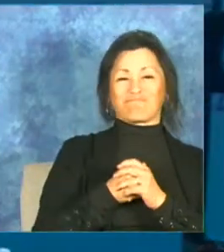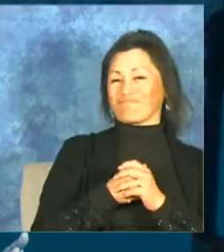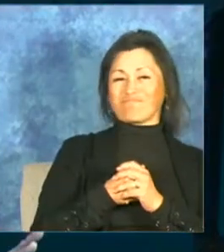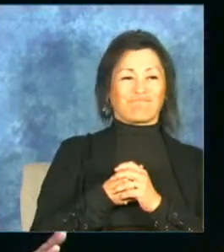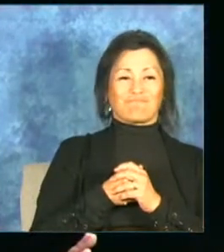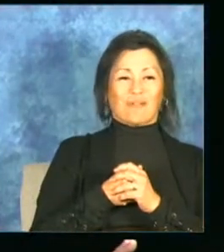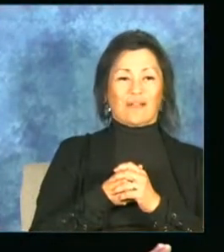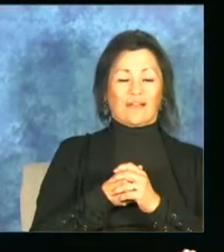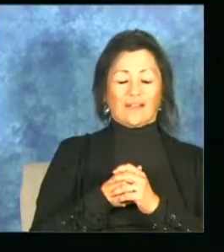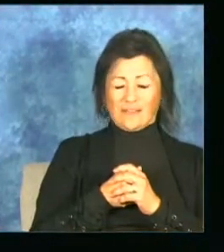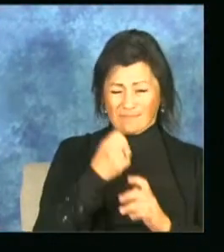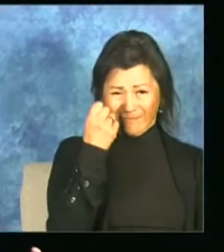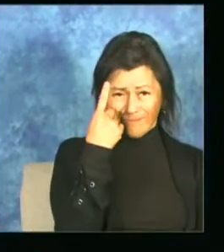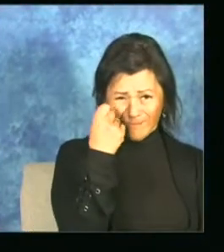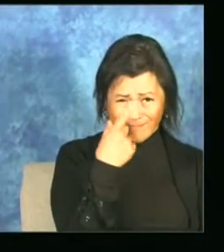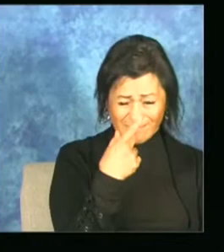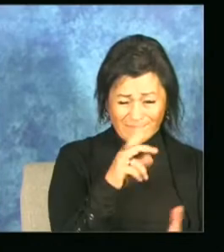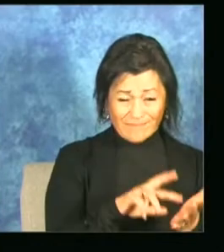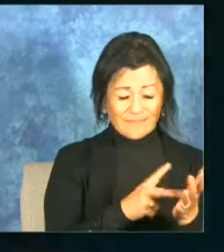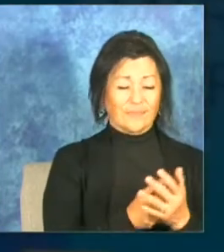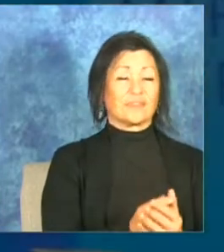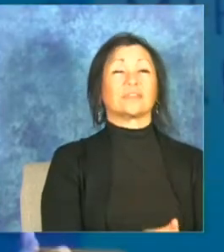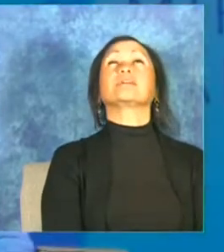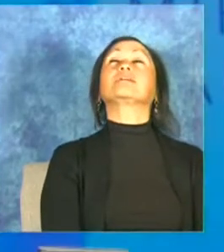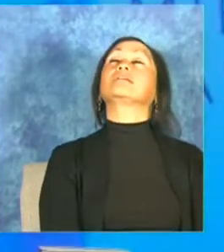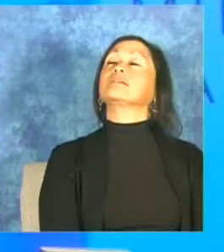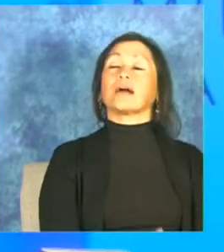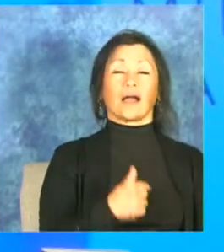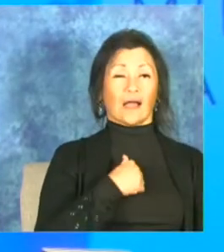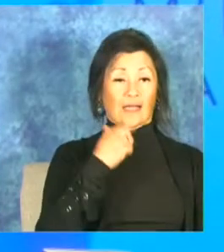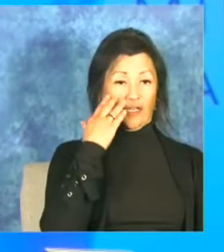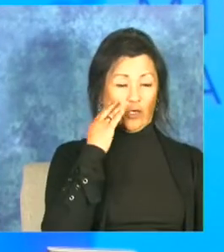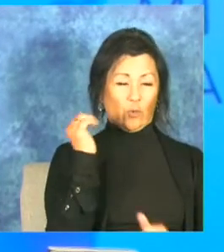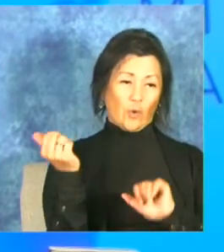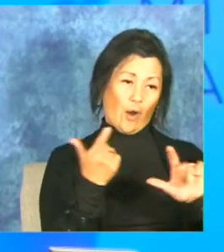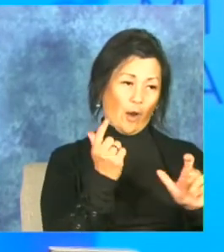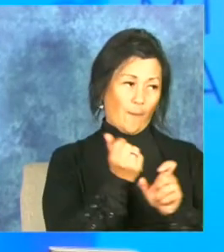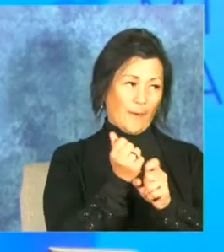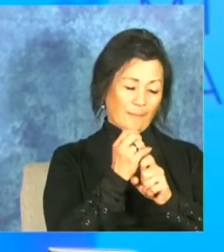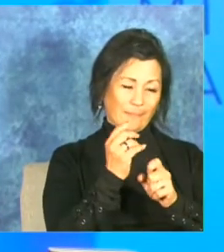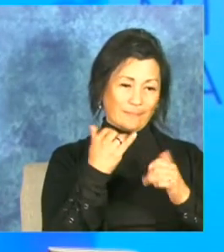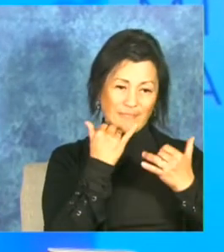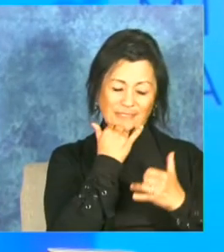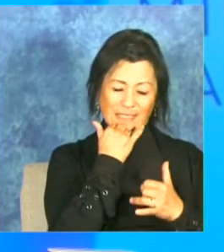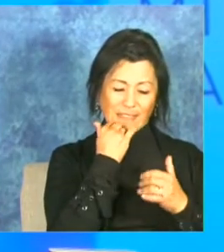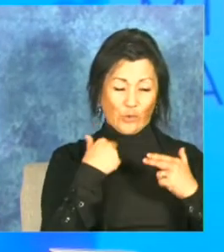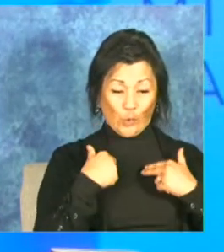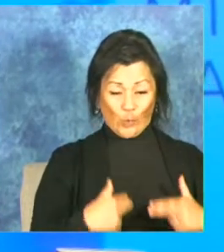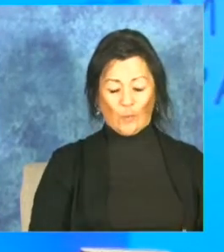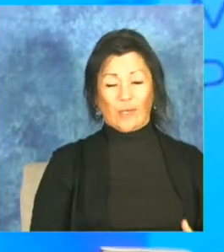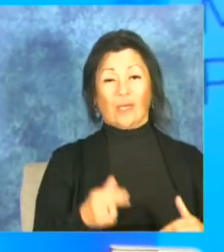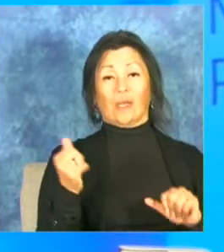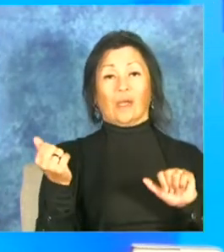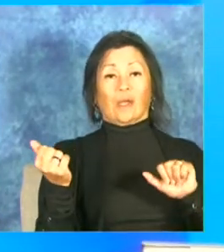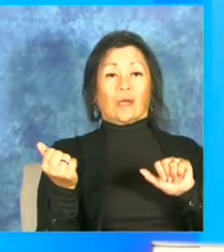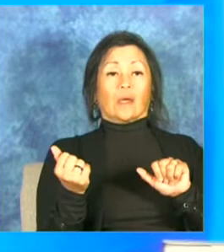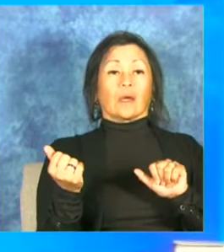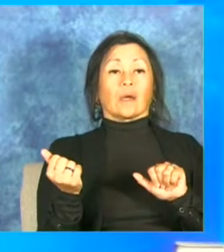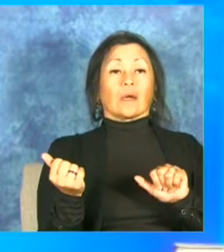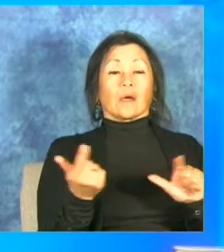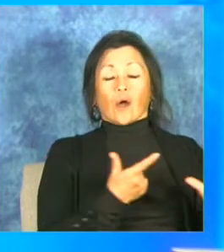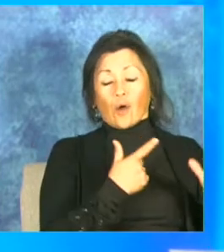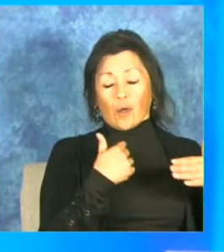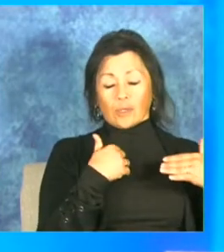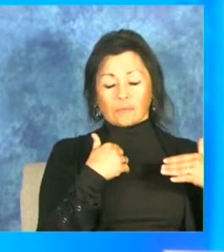kind of covers it. Do you understand? I know we're all human. I know we all deal with our